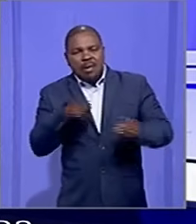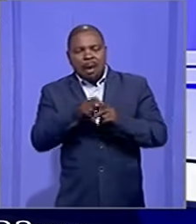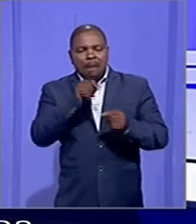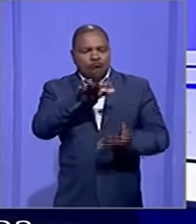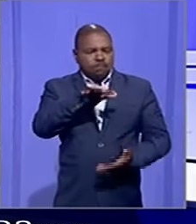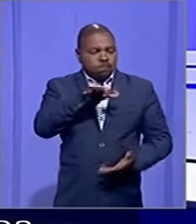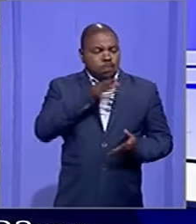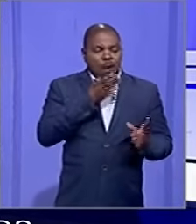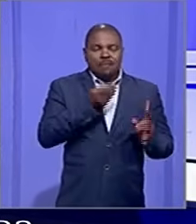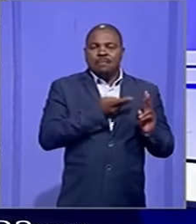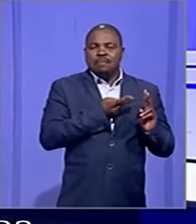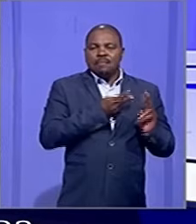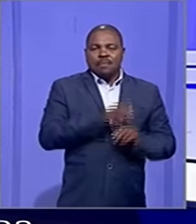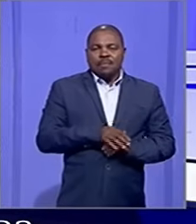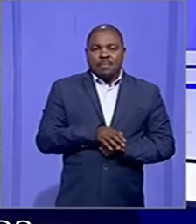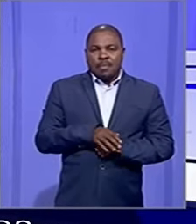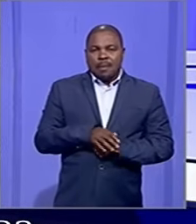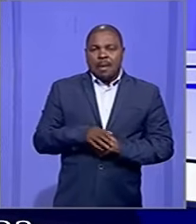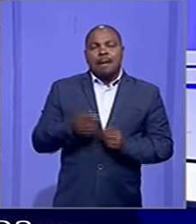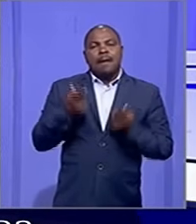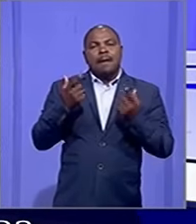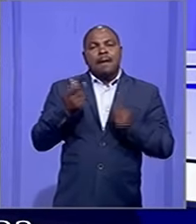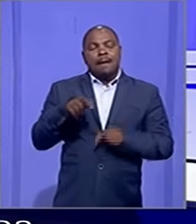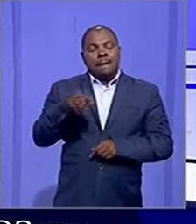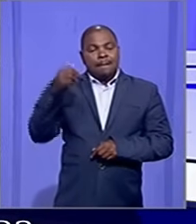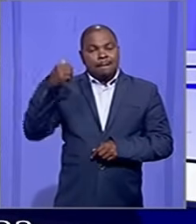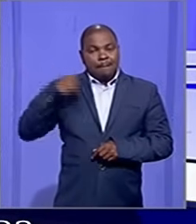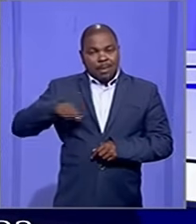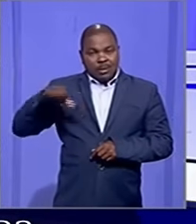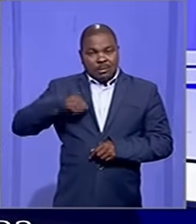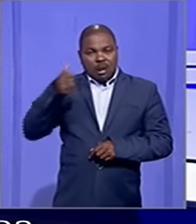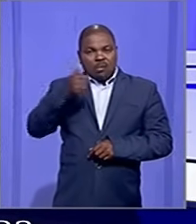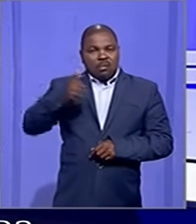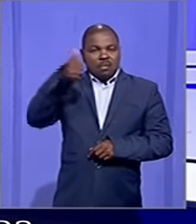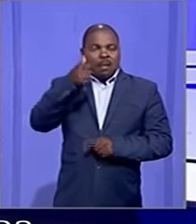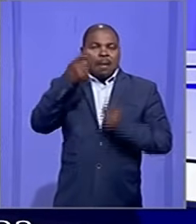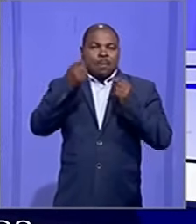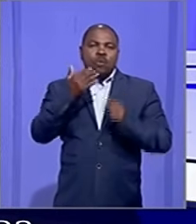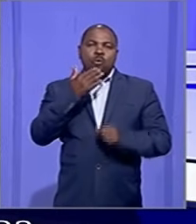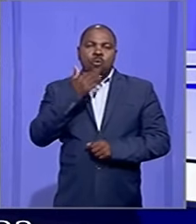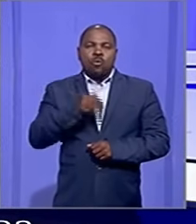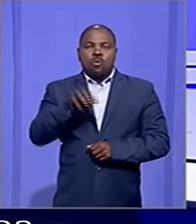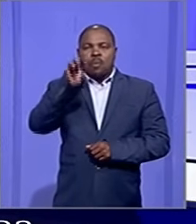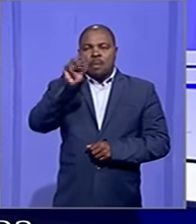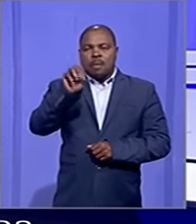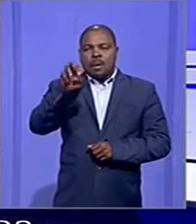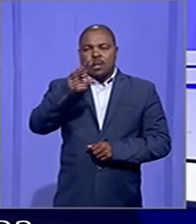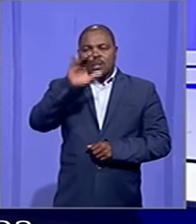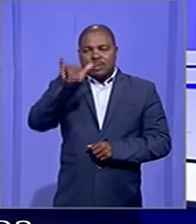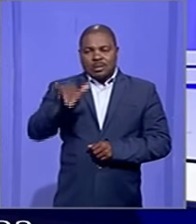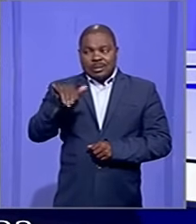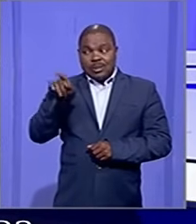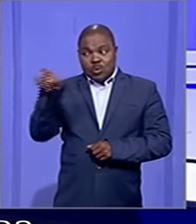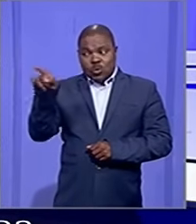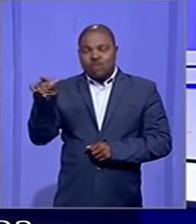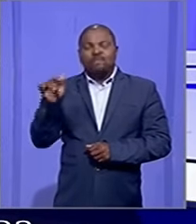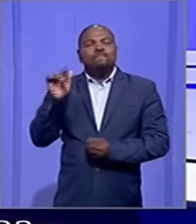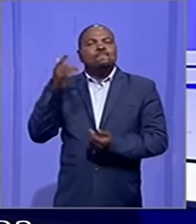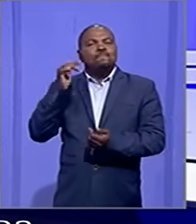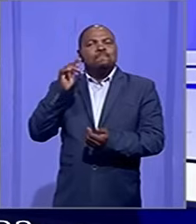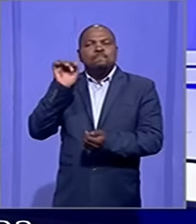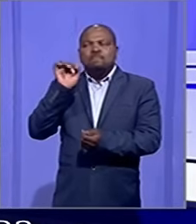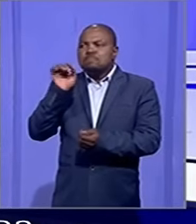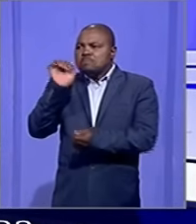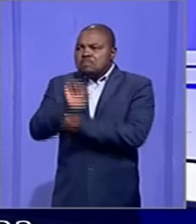wa tšhelete. Pijana molaodi wa matlotlo wa masepala Messi Phetla o tšweletše pele ga kgorotsheko morago ga tatofatšo tša go hwetša ka sefatanaga